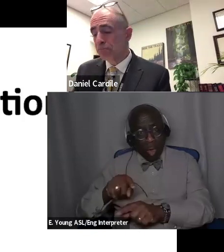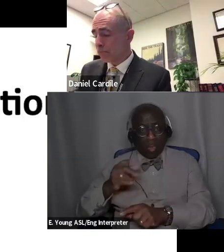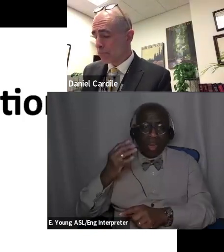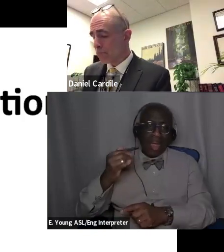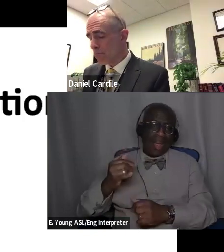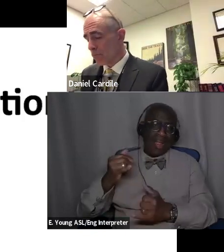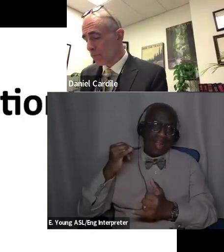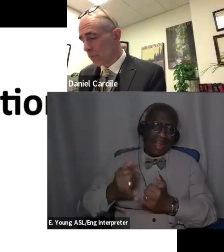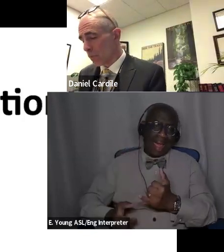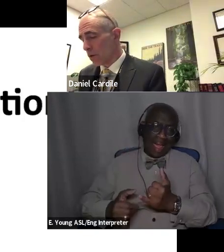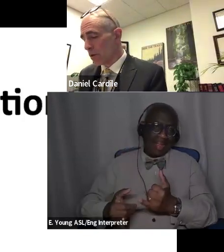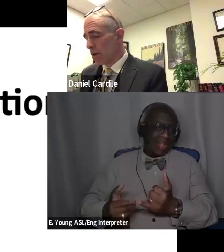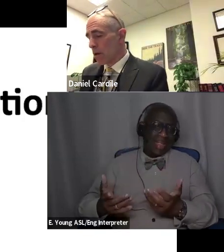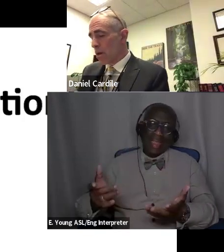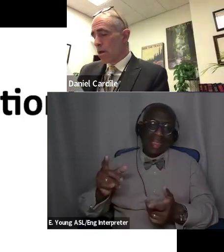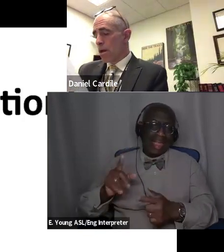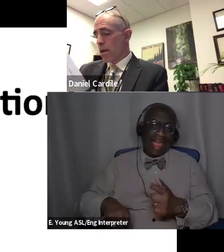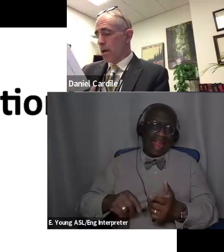resort.